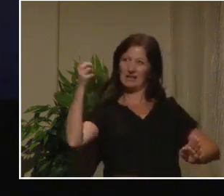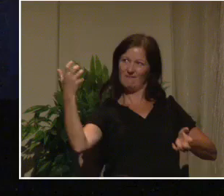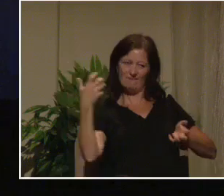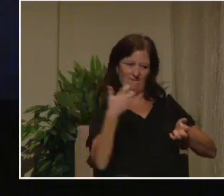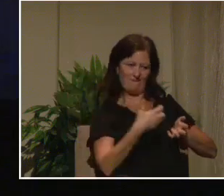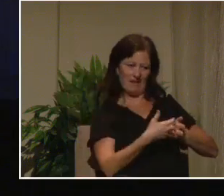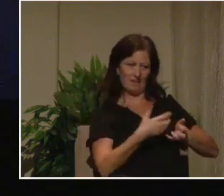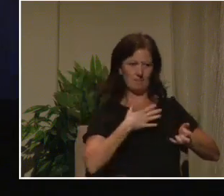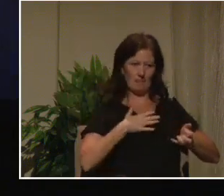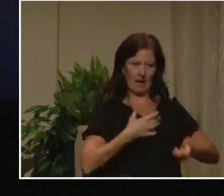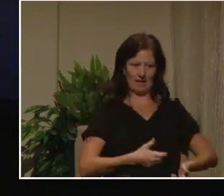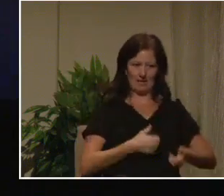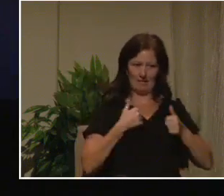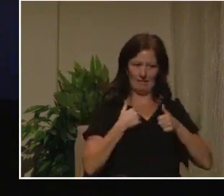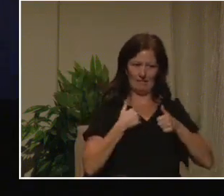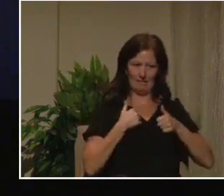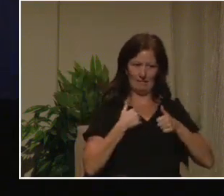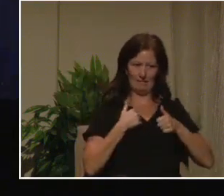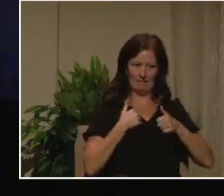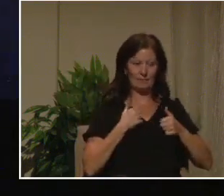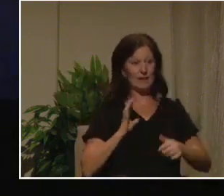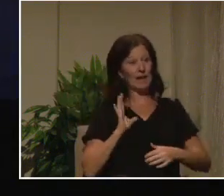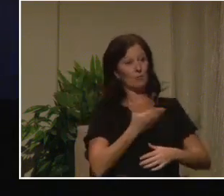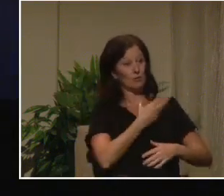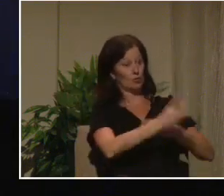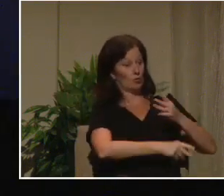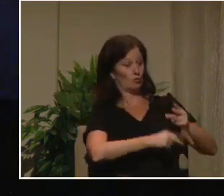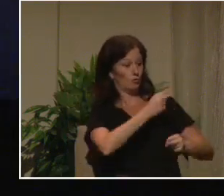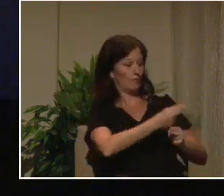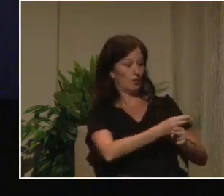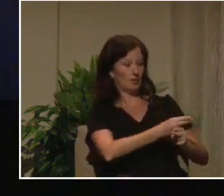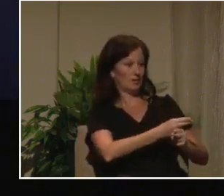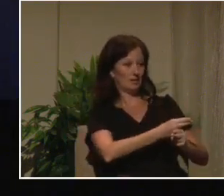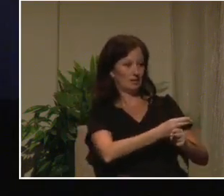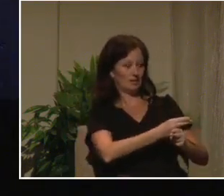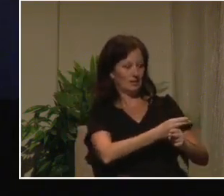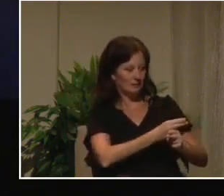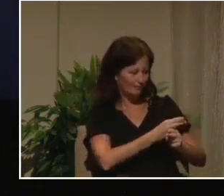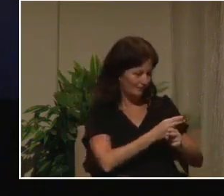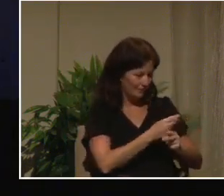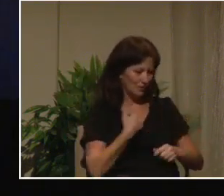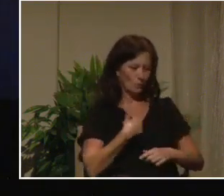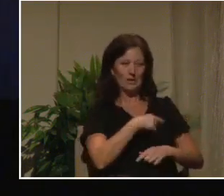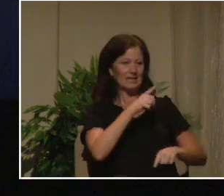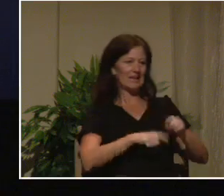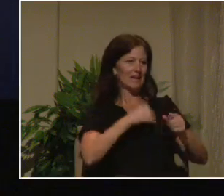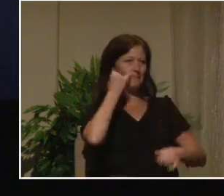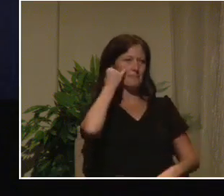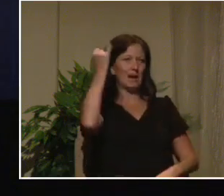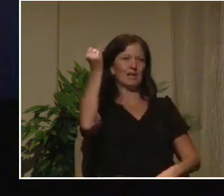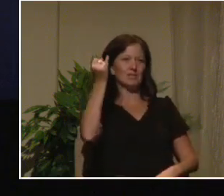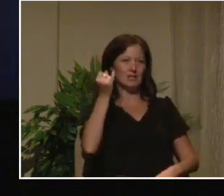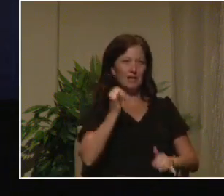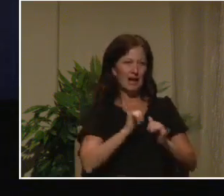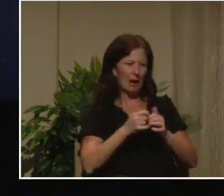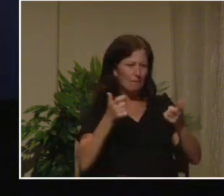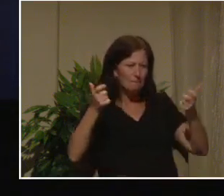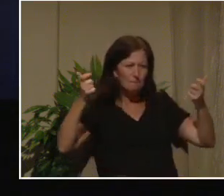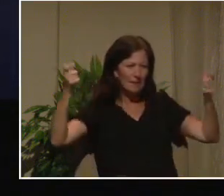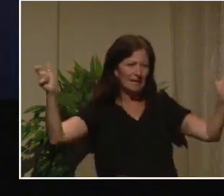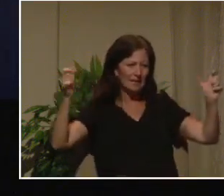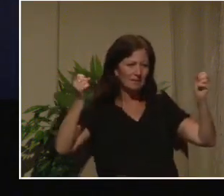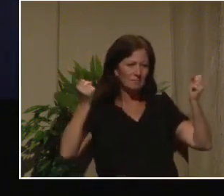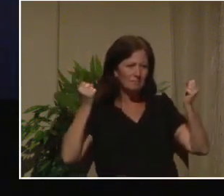ludicrous. We live in this universe that is beyond imagining how big it is and how many trillions of stars